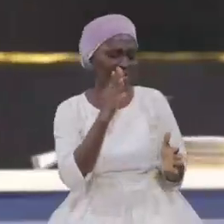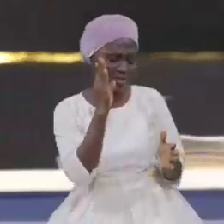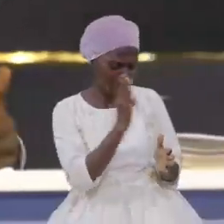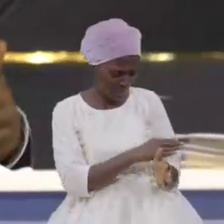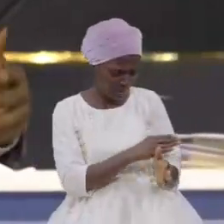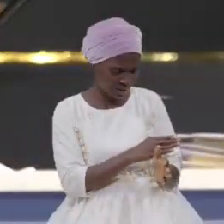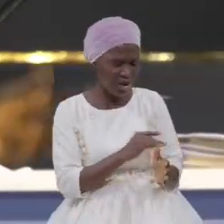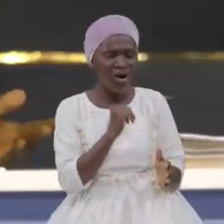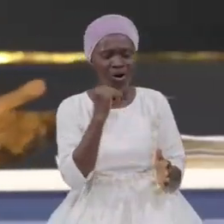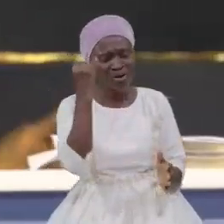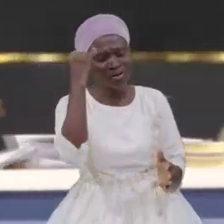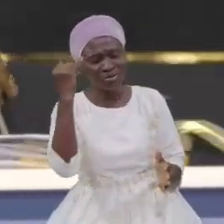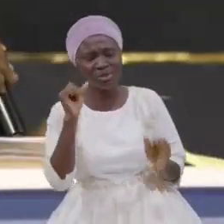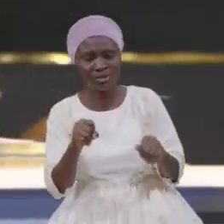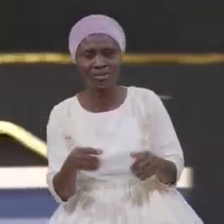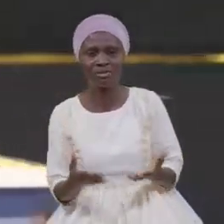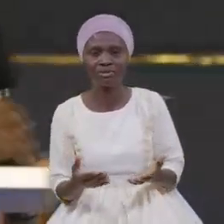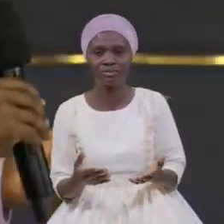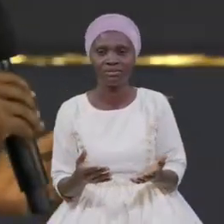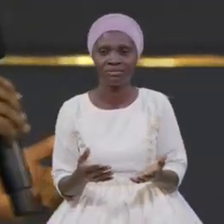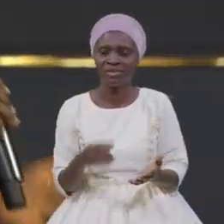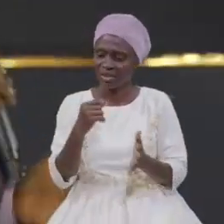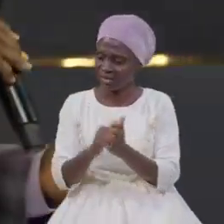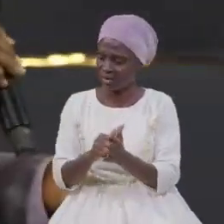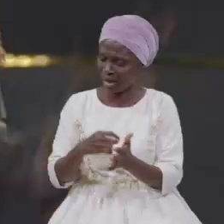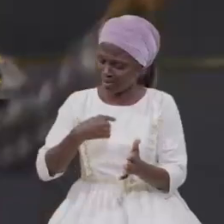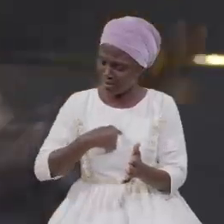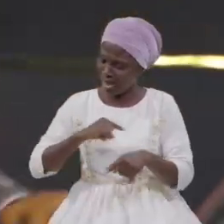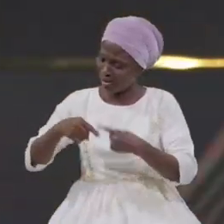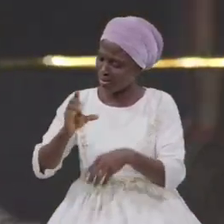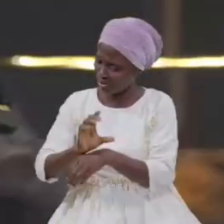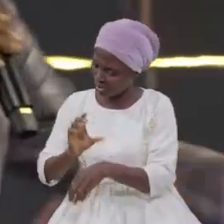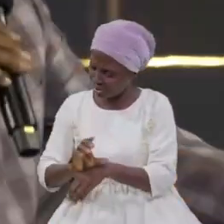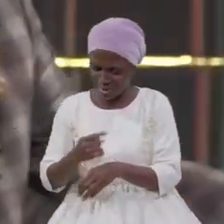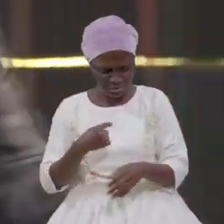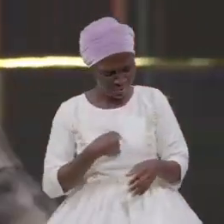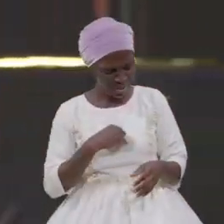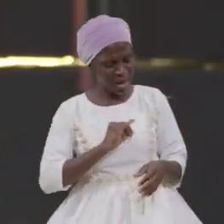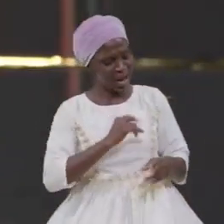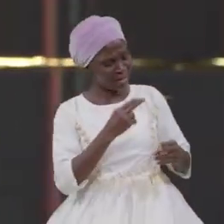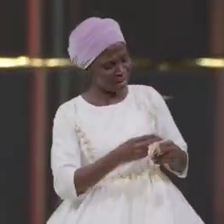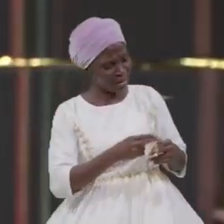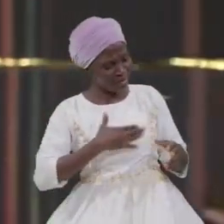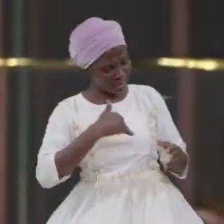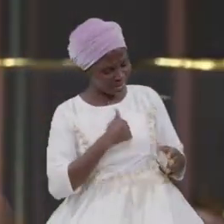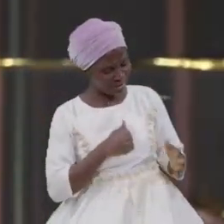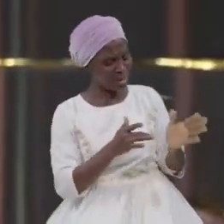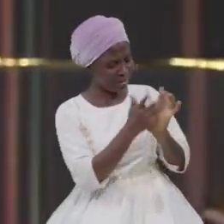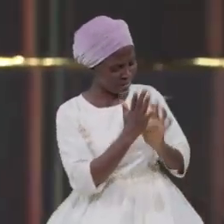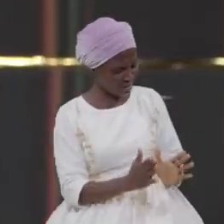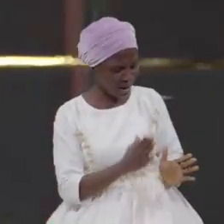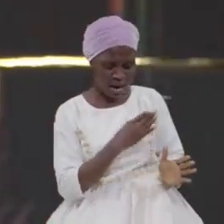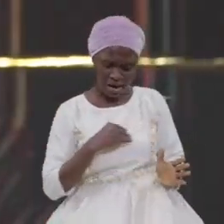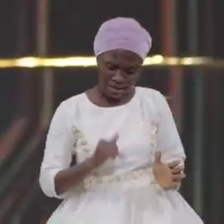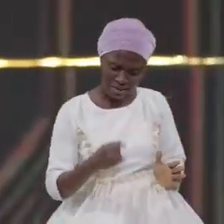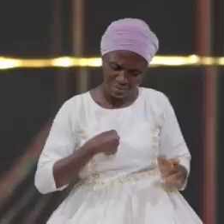Unimaginable. I say I'm a church goer. I say I'm a Christian, and yet I've gone so far.